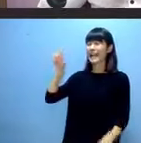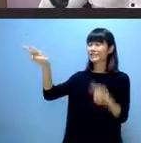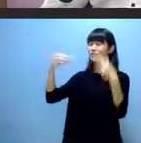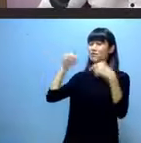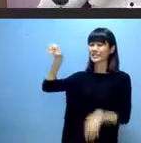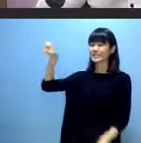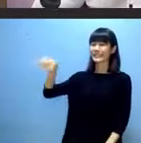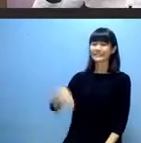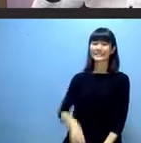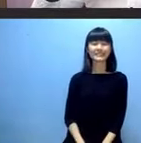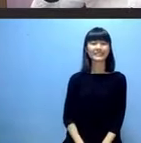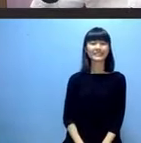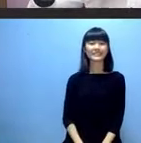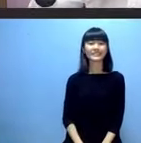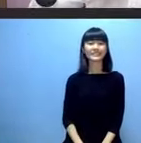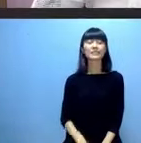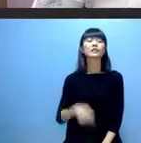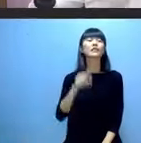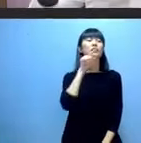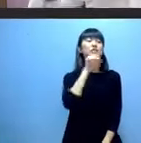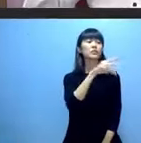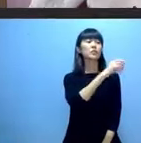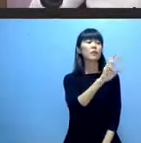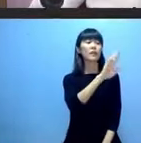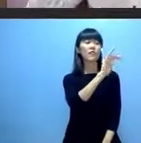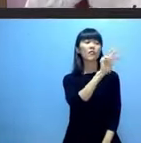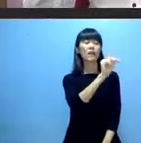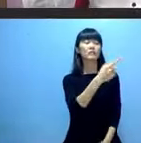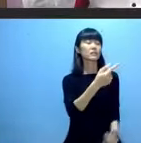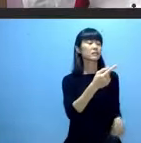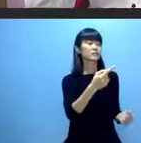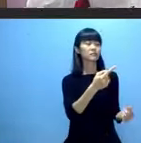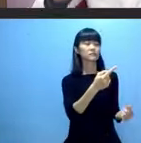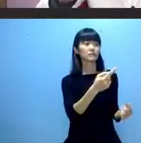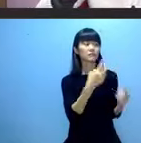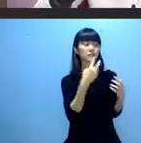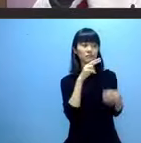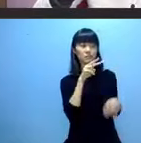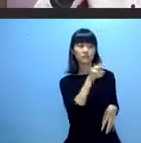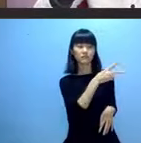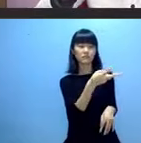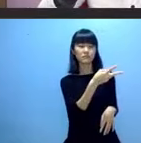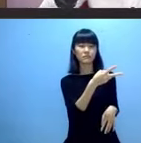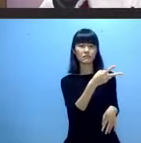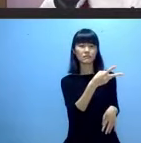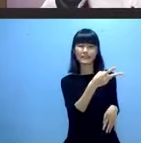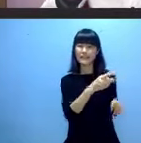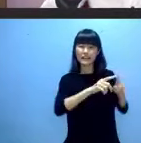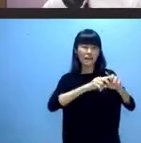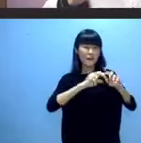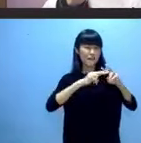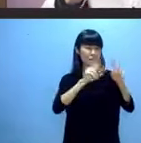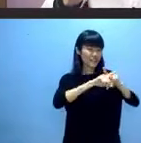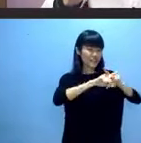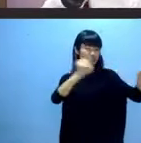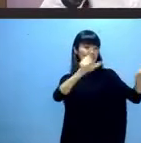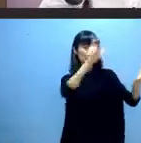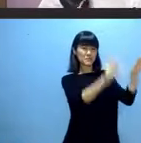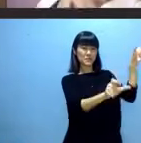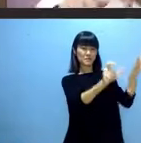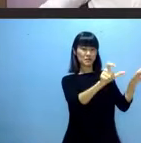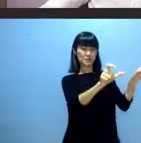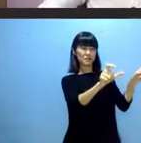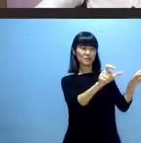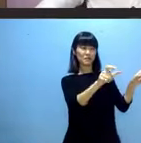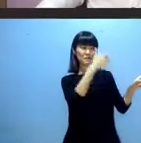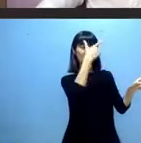Tell us, you know, you and Ryan have always struck me as incredibly different people. And because of that, it works.